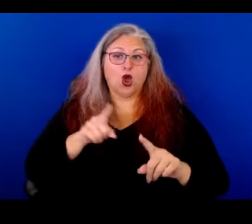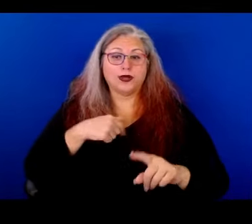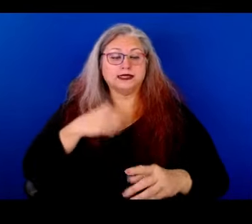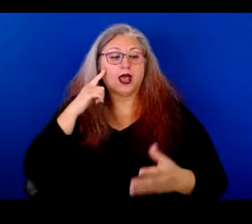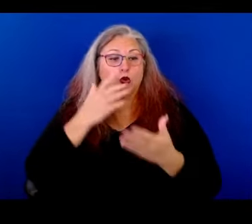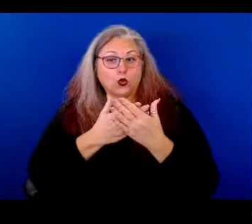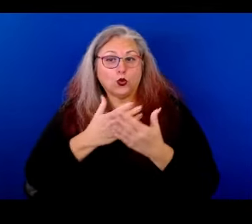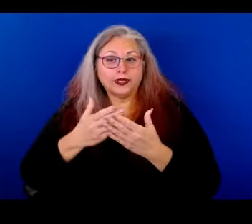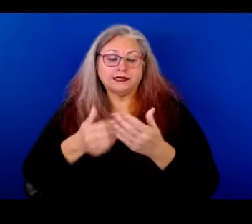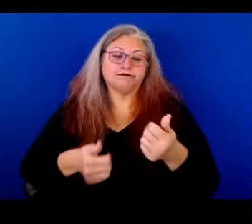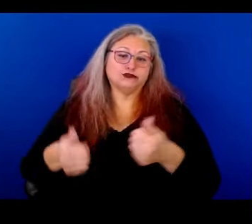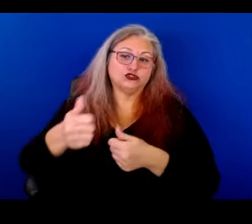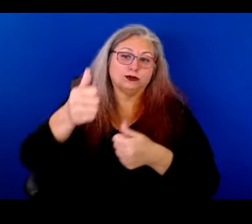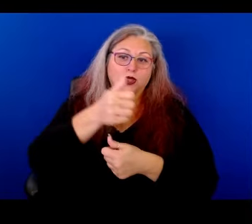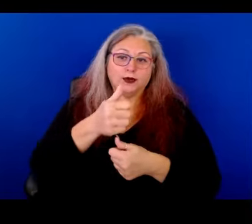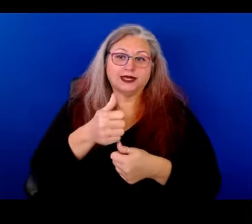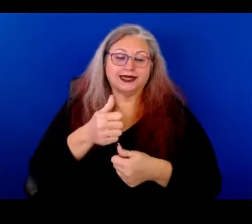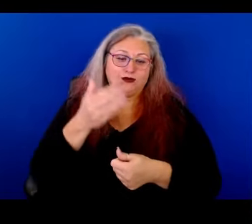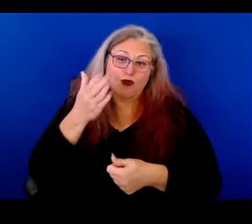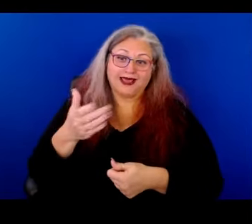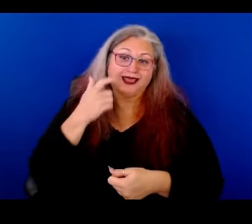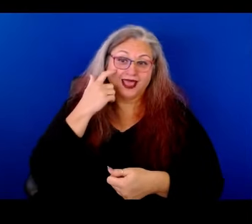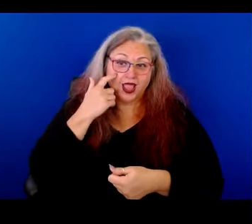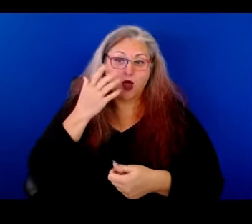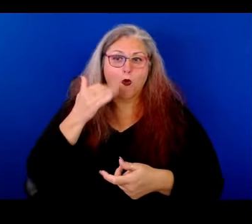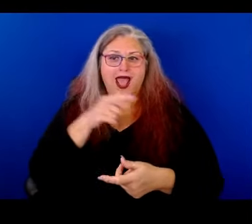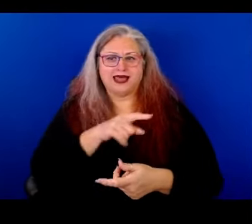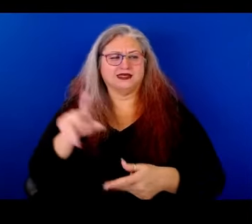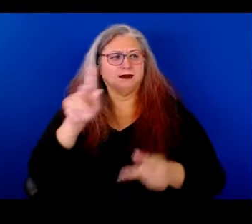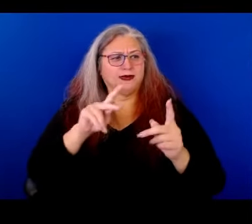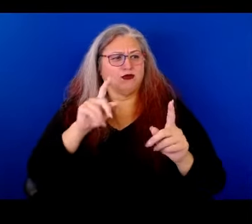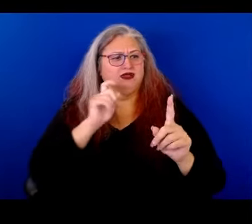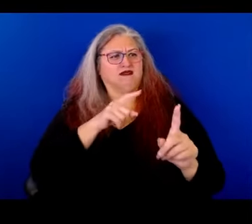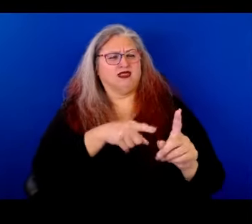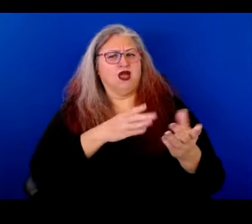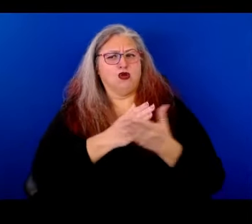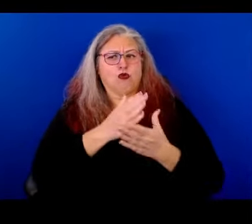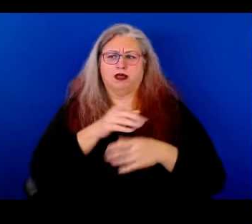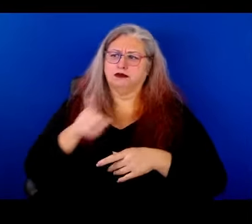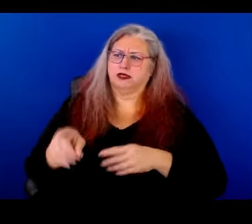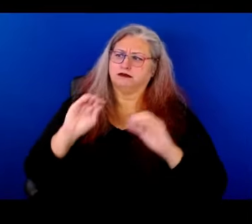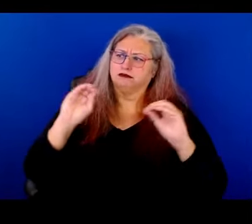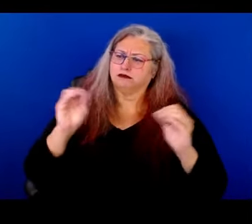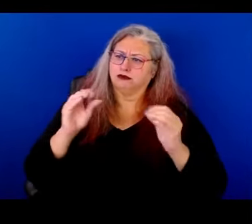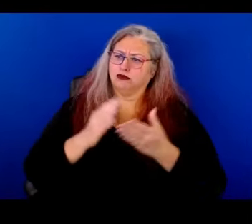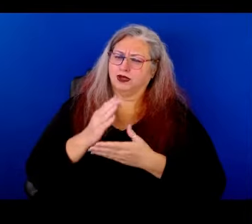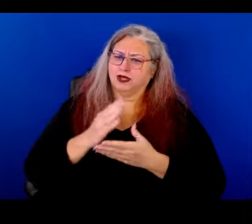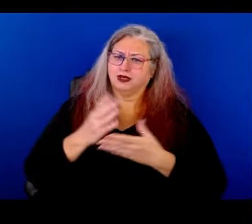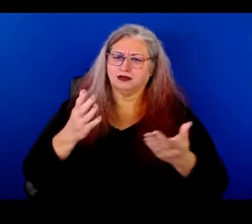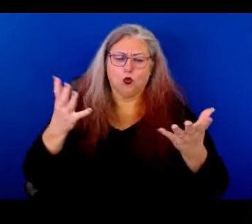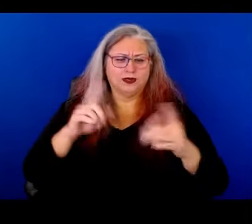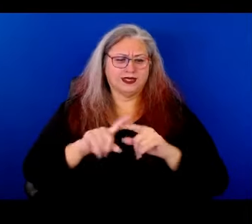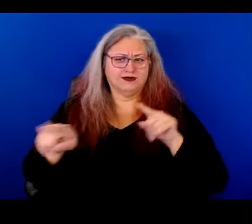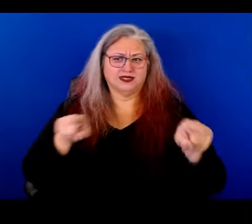always witnessed supremacy firsthand and was like, why are these people given rights and these people not given rights? What's